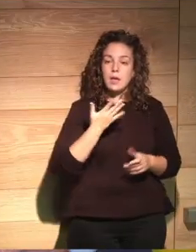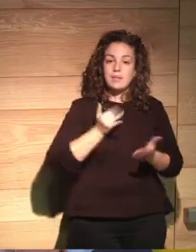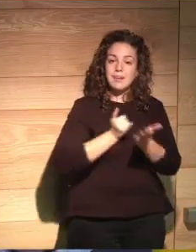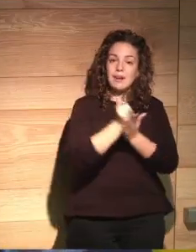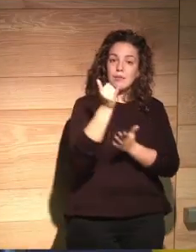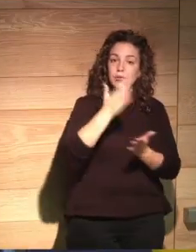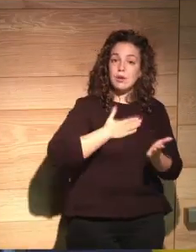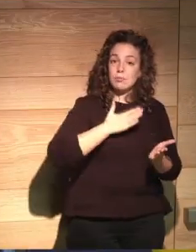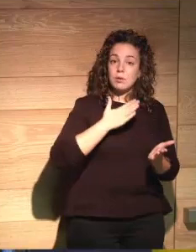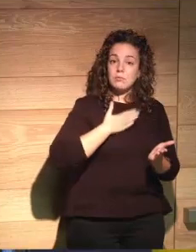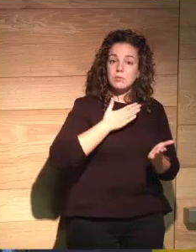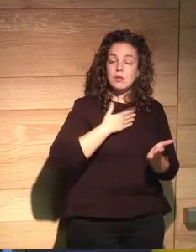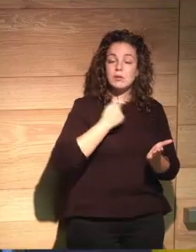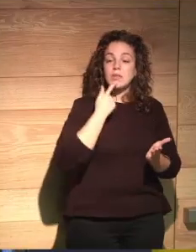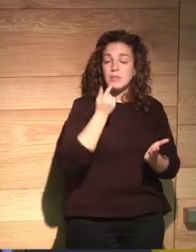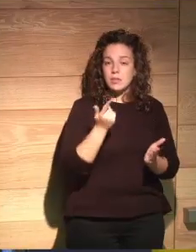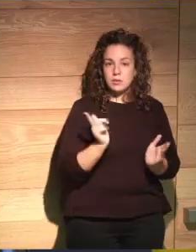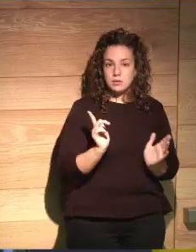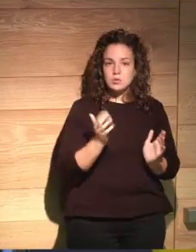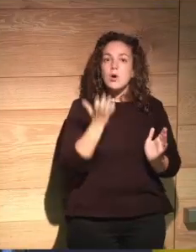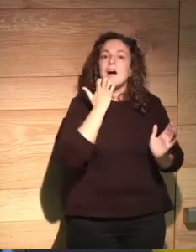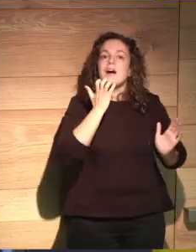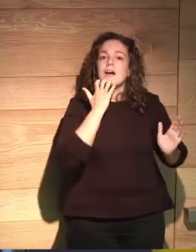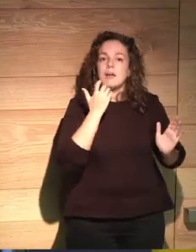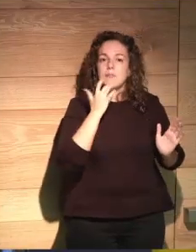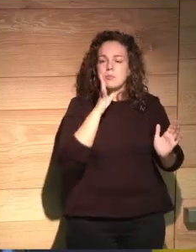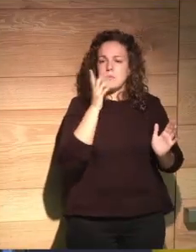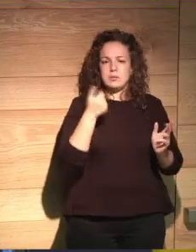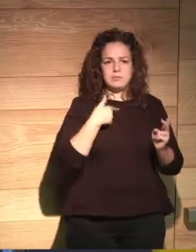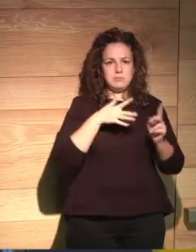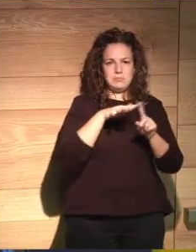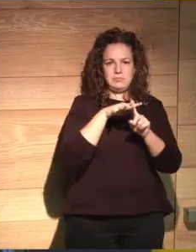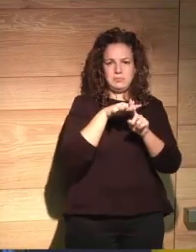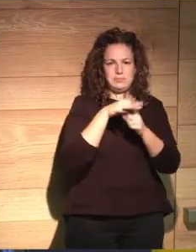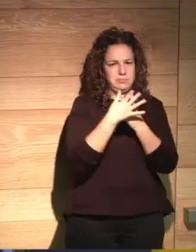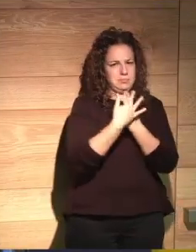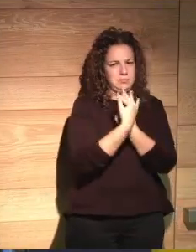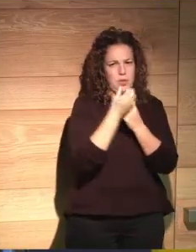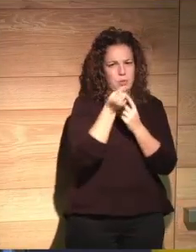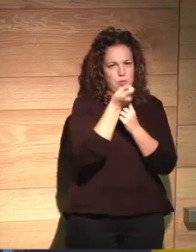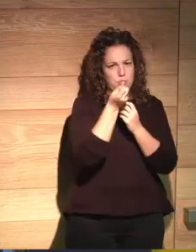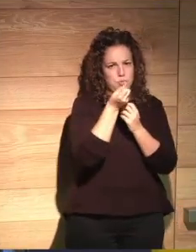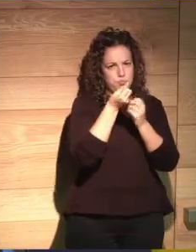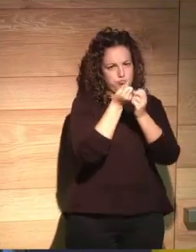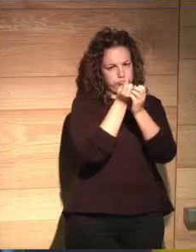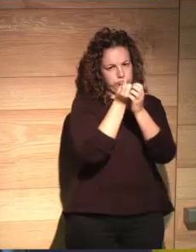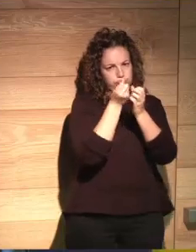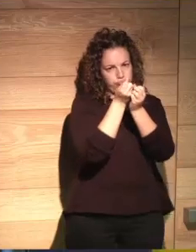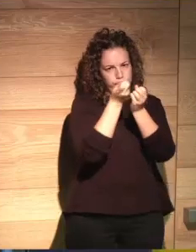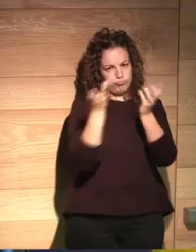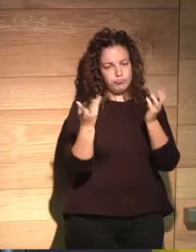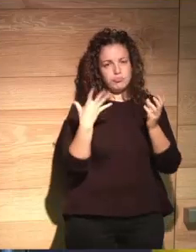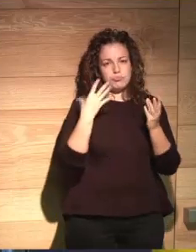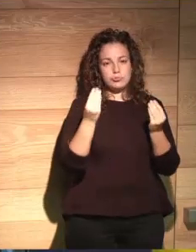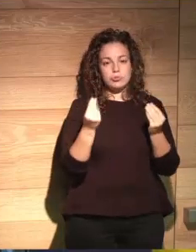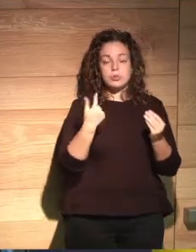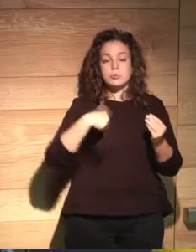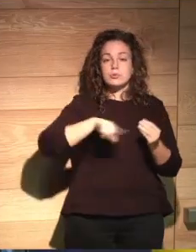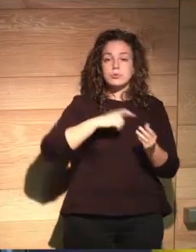and the owners were small farmers. This is just an example, but there are many more that I'm tracking